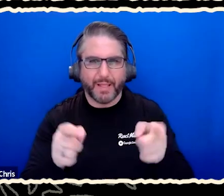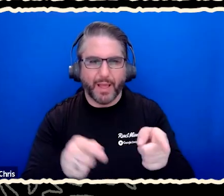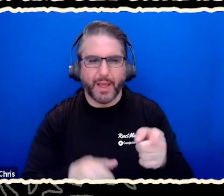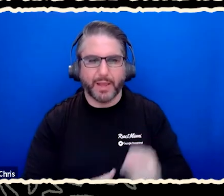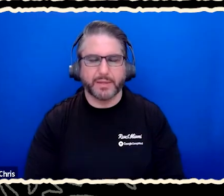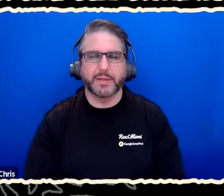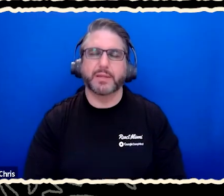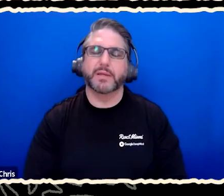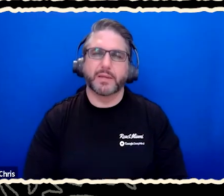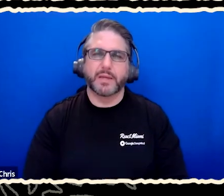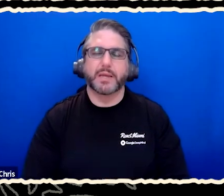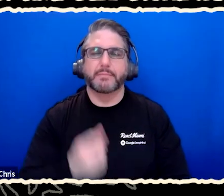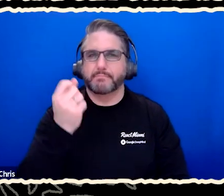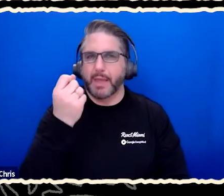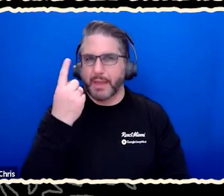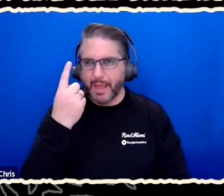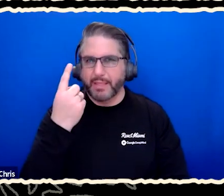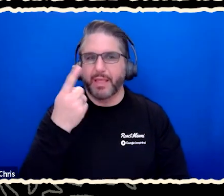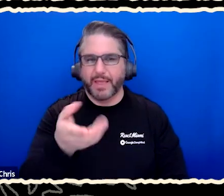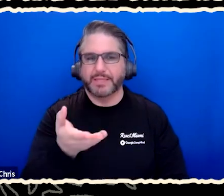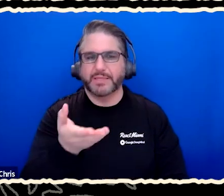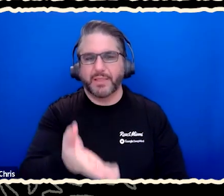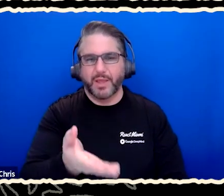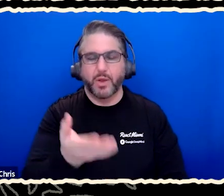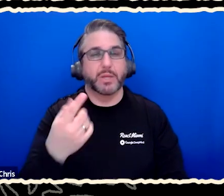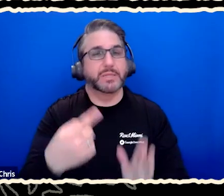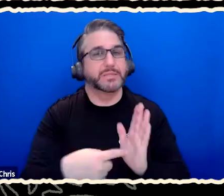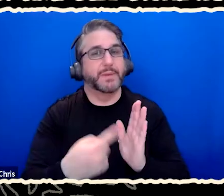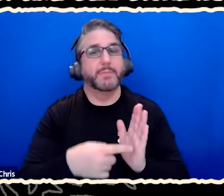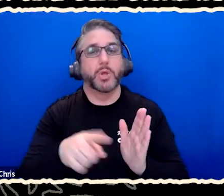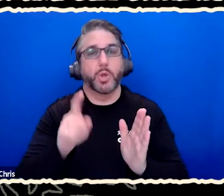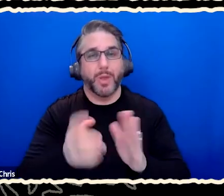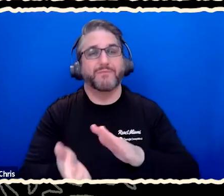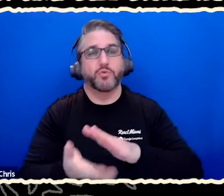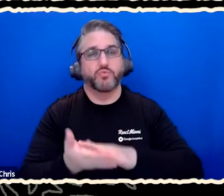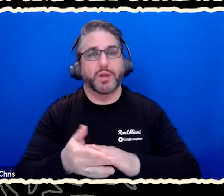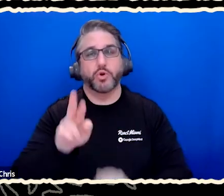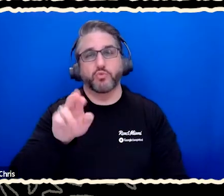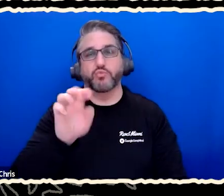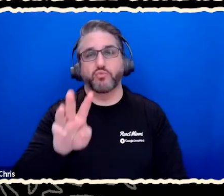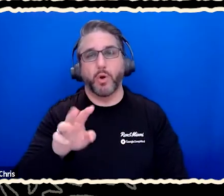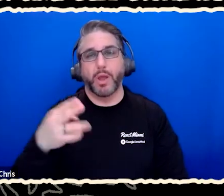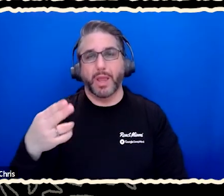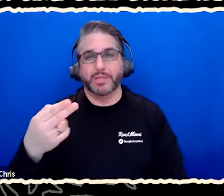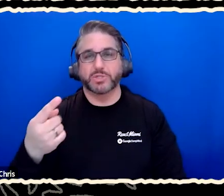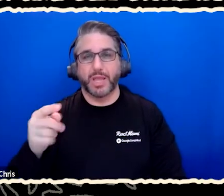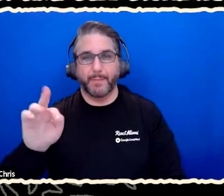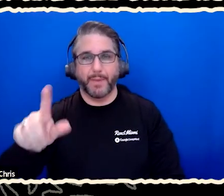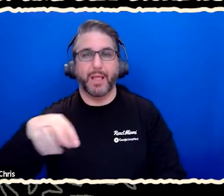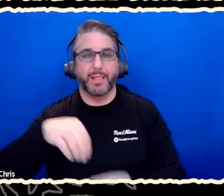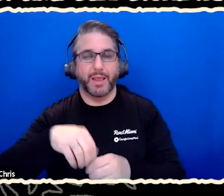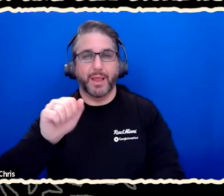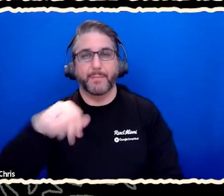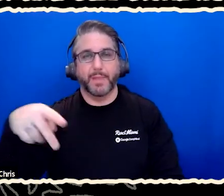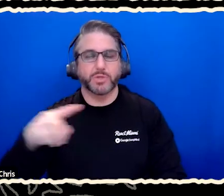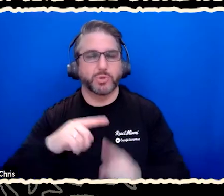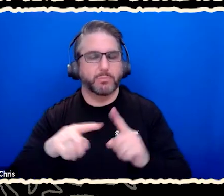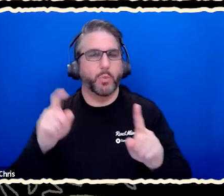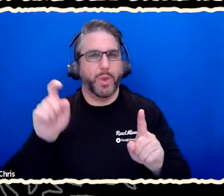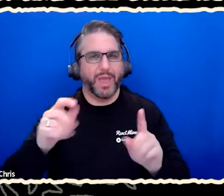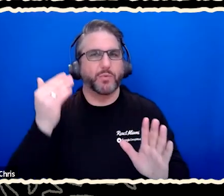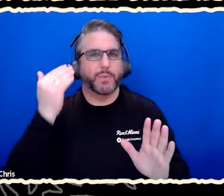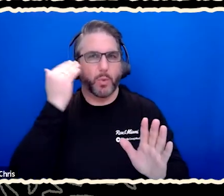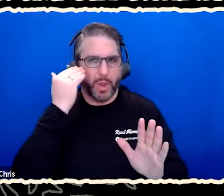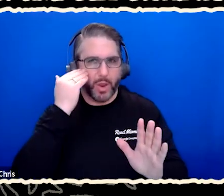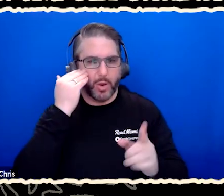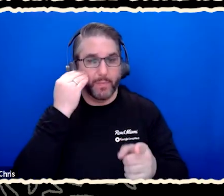And I get that it exists because sometimes we need to render raw HTML inside of an application. But we need to be aware